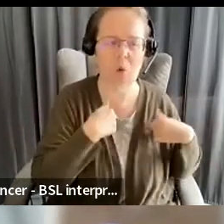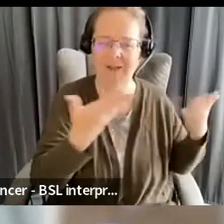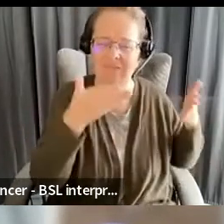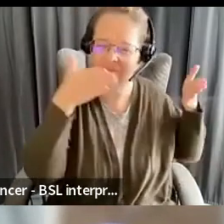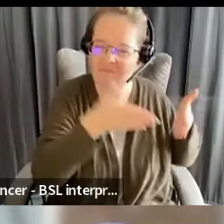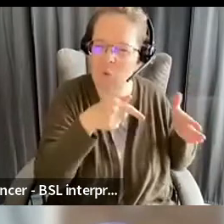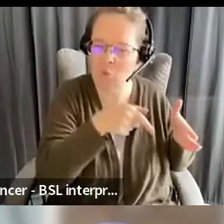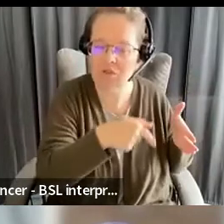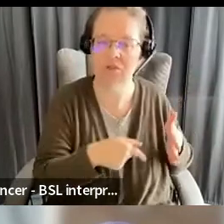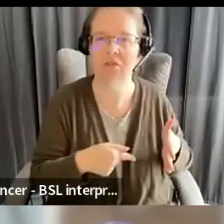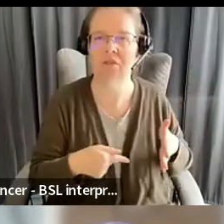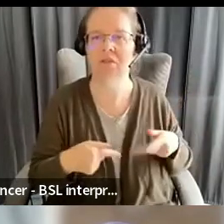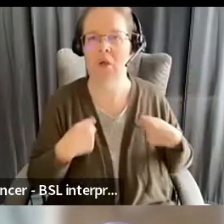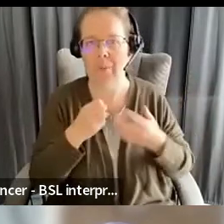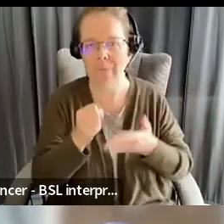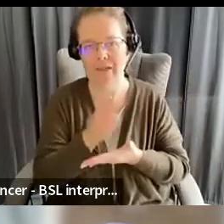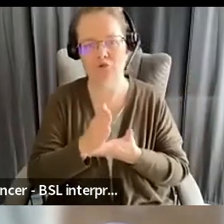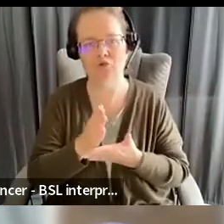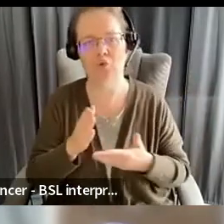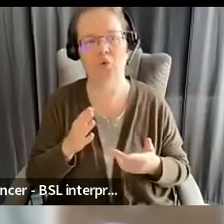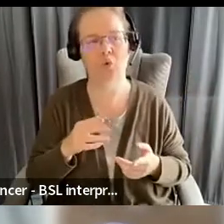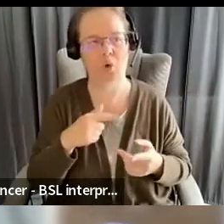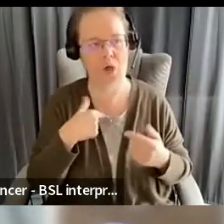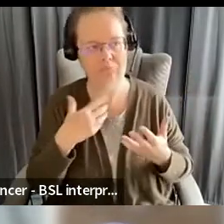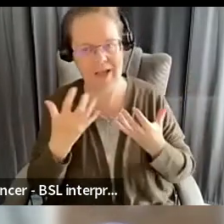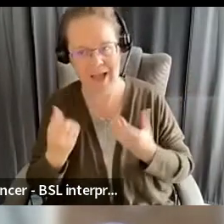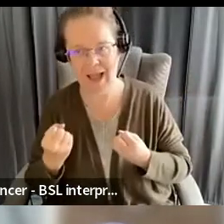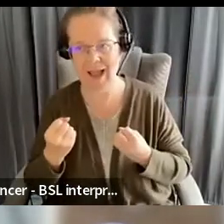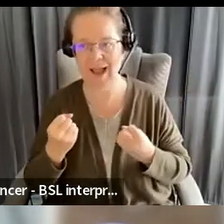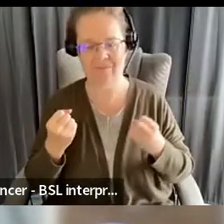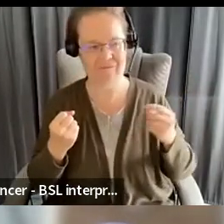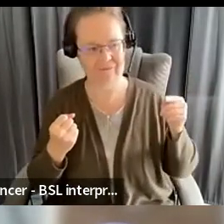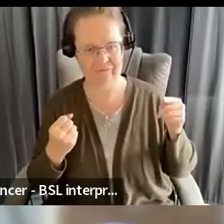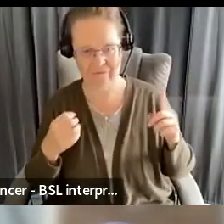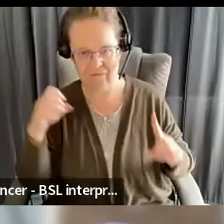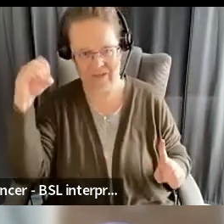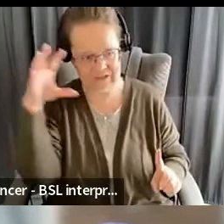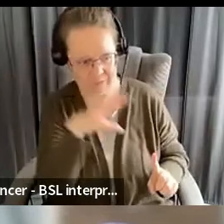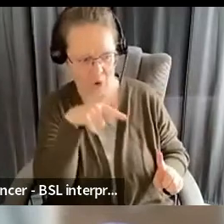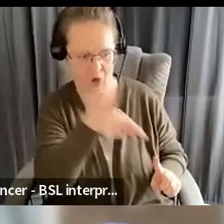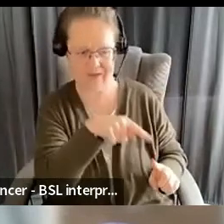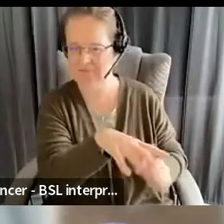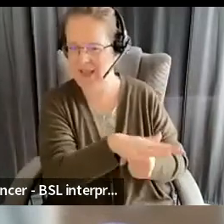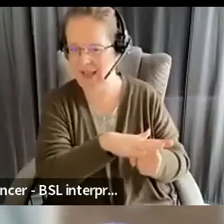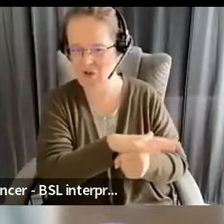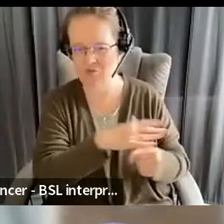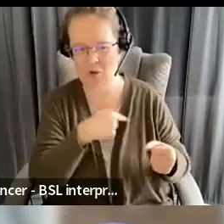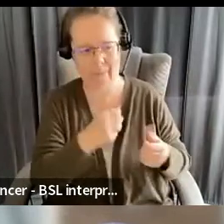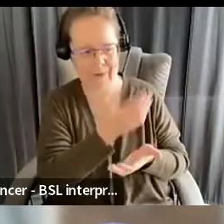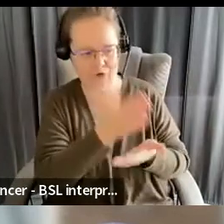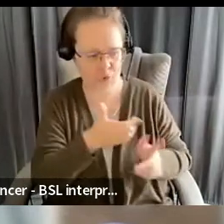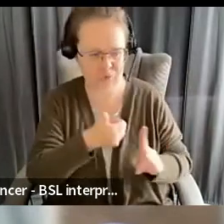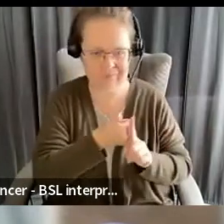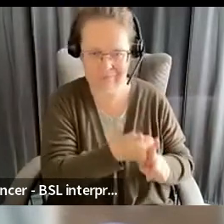focused and making sure that we have that spotlight on all these areas, and we're bringing that support